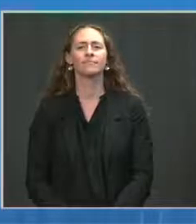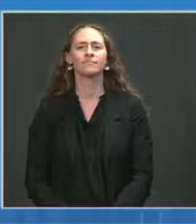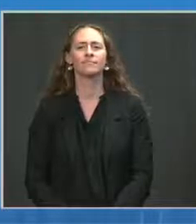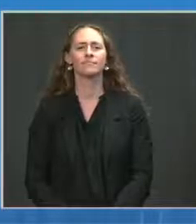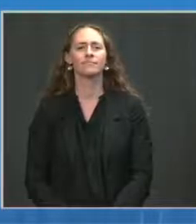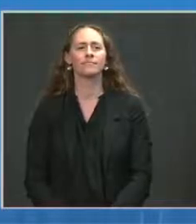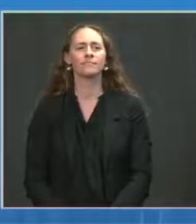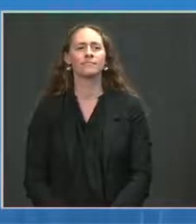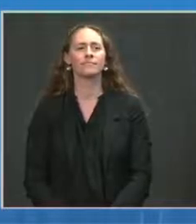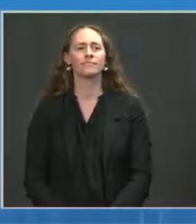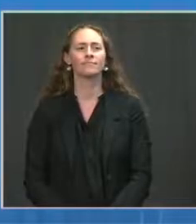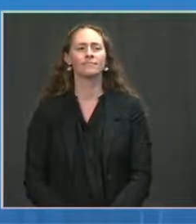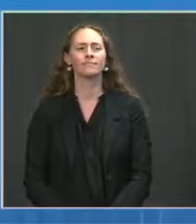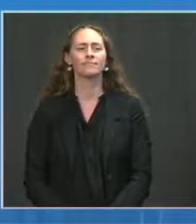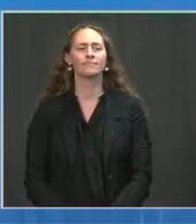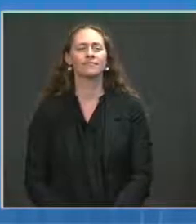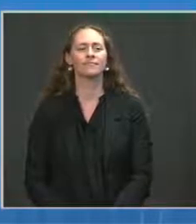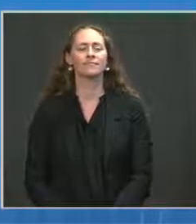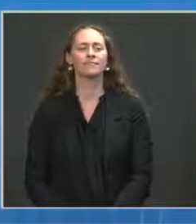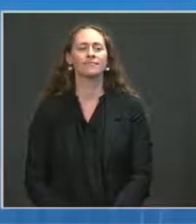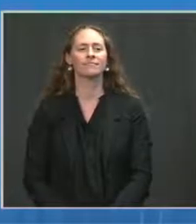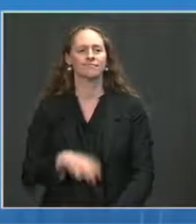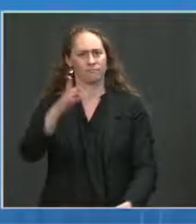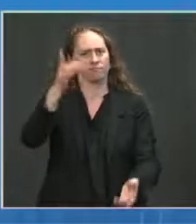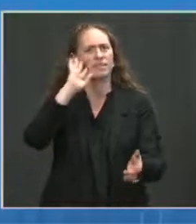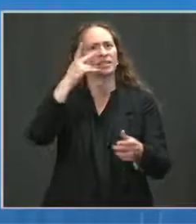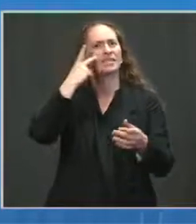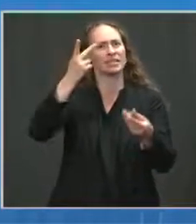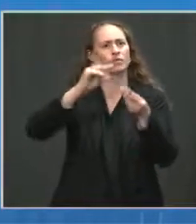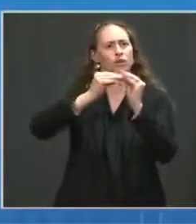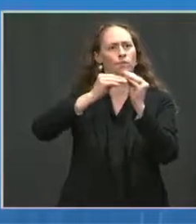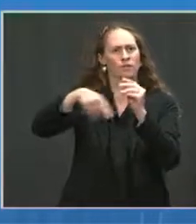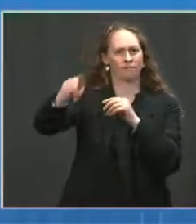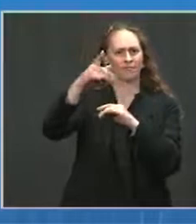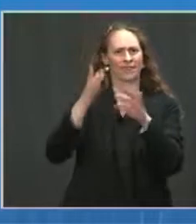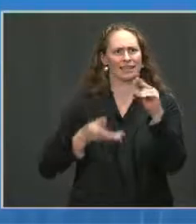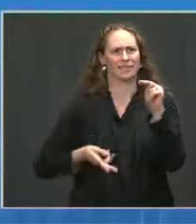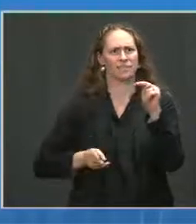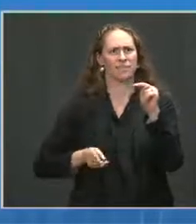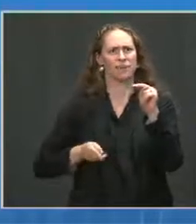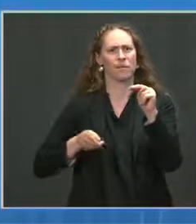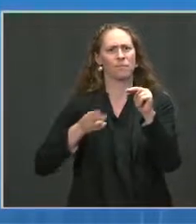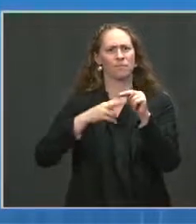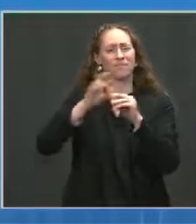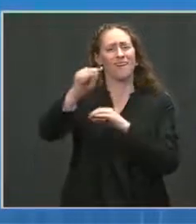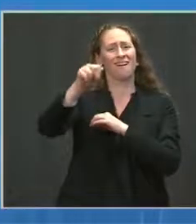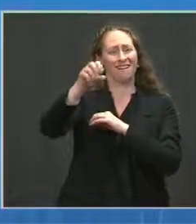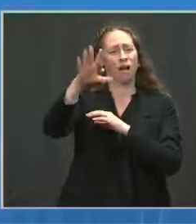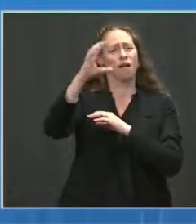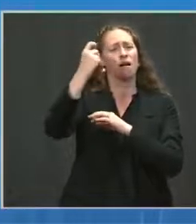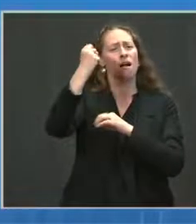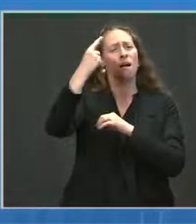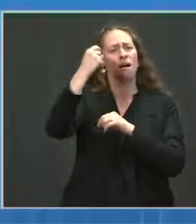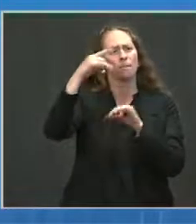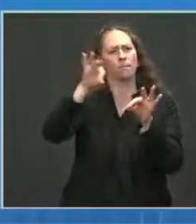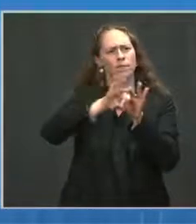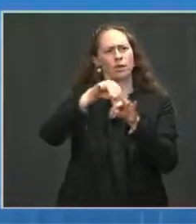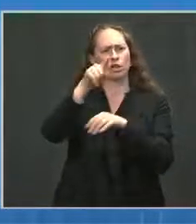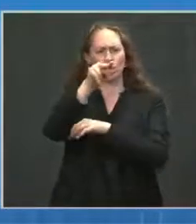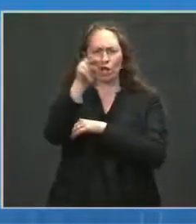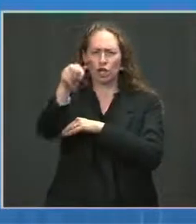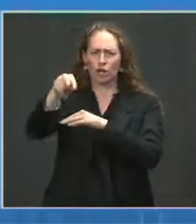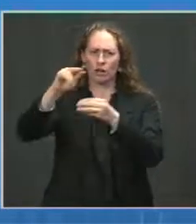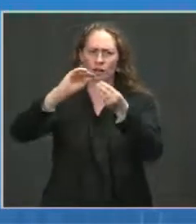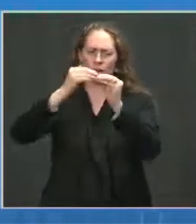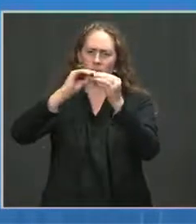absolute numbers that are high. The critical issue is what is the relative number, the percent that I mentioned. And